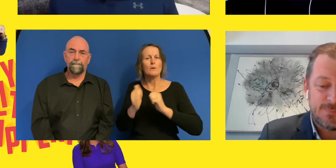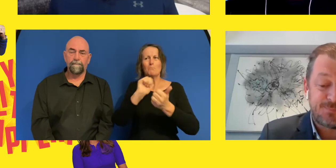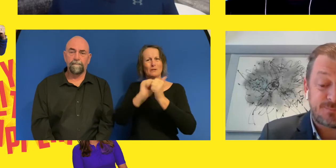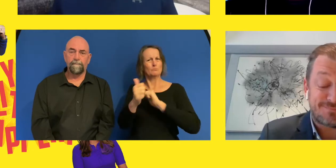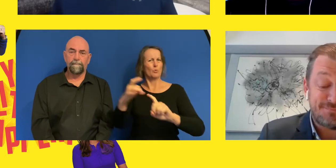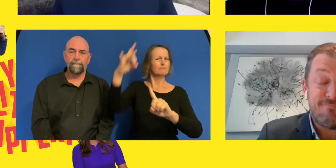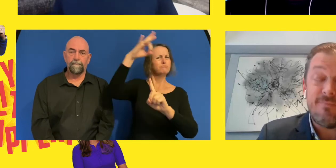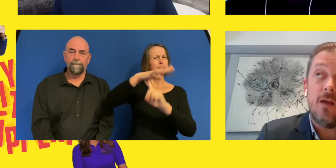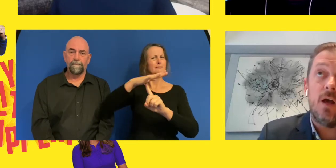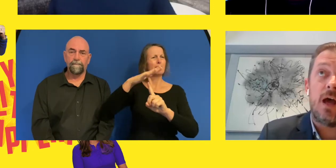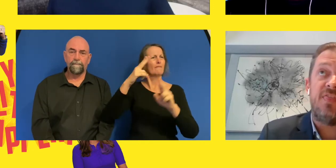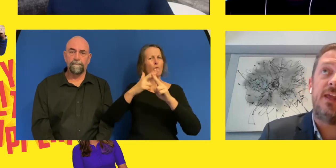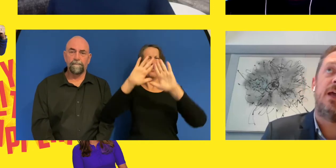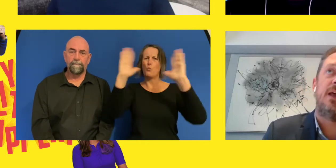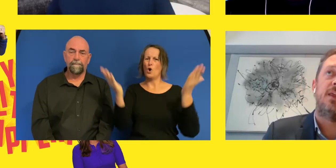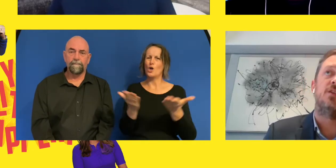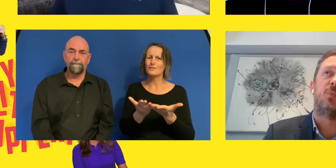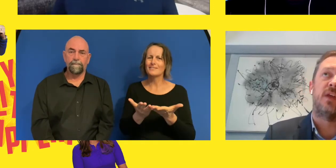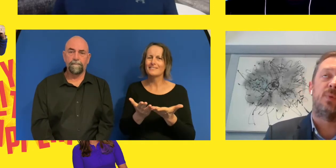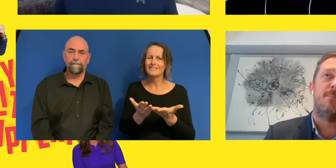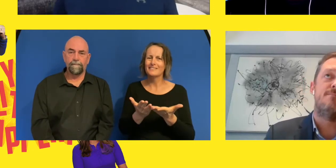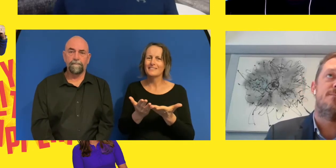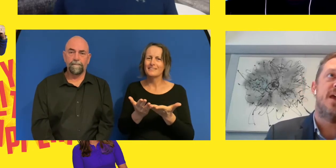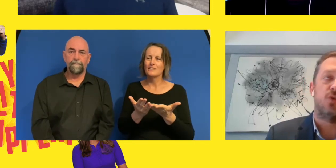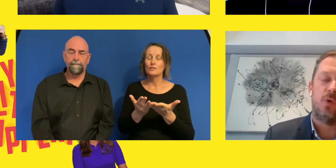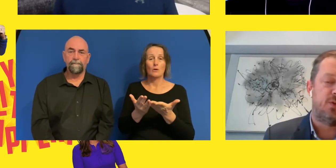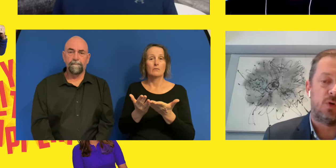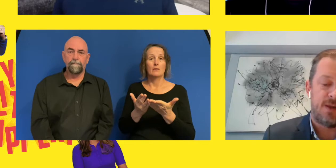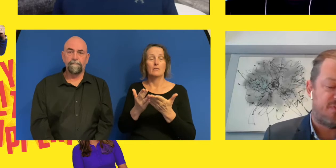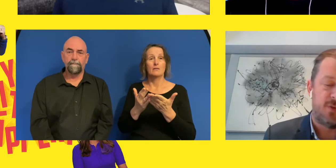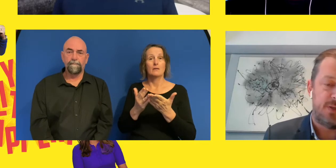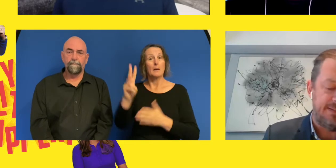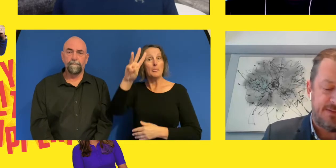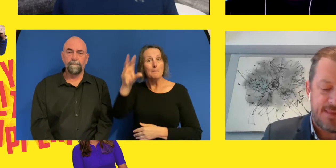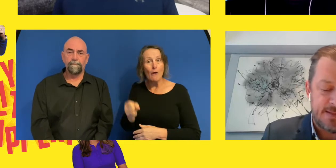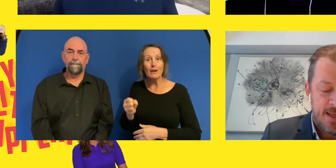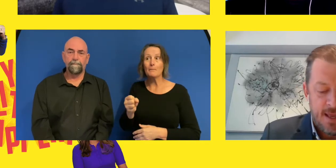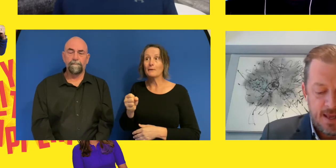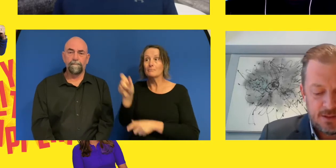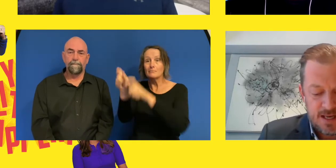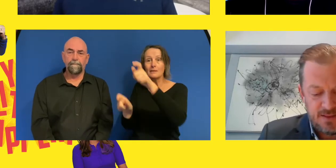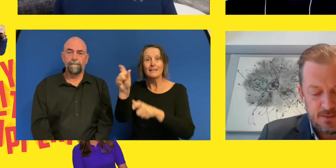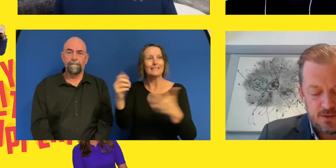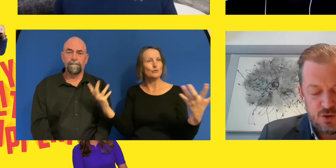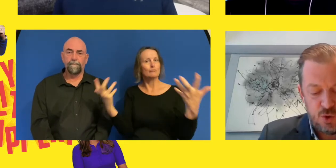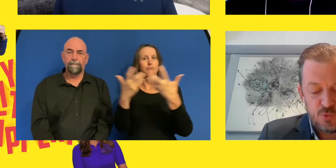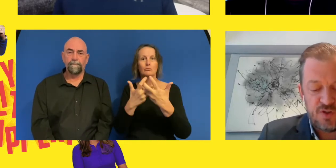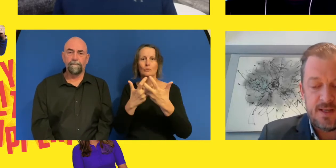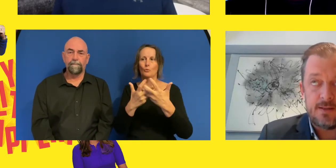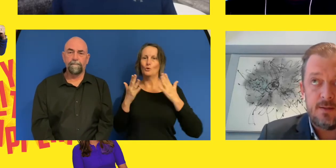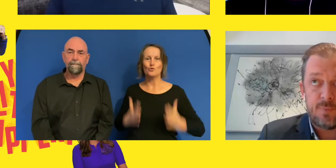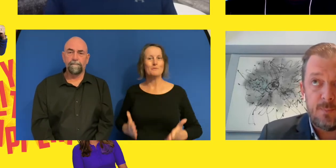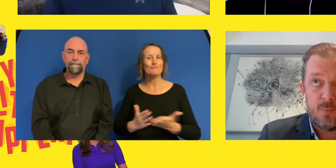but I think the sport can play a major role in the world. I'm a firm believer in that, and I do